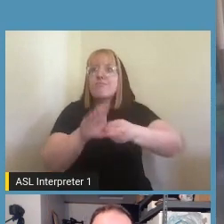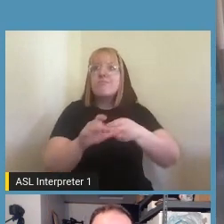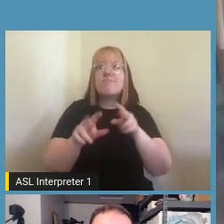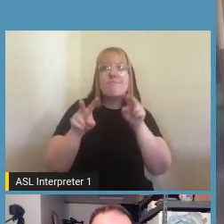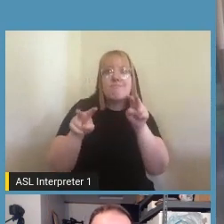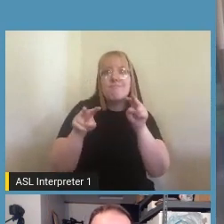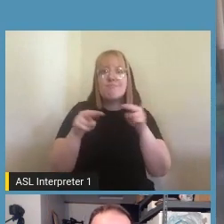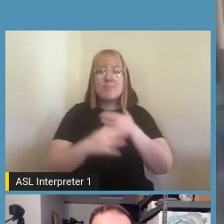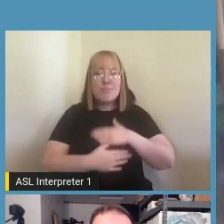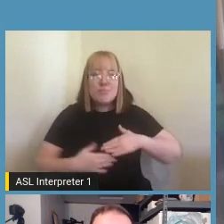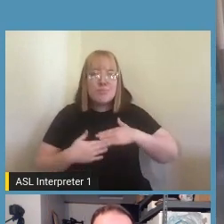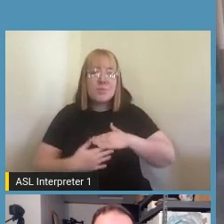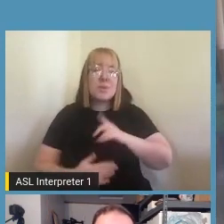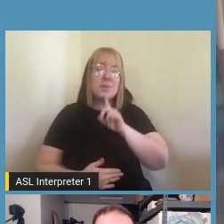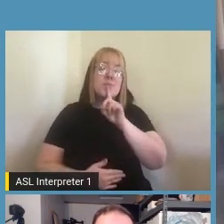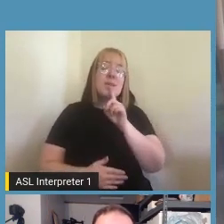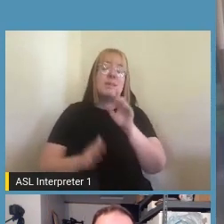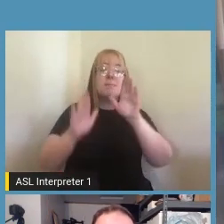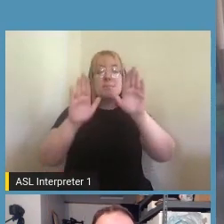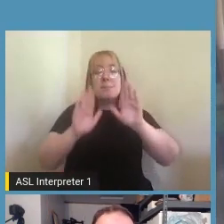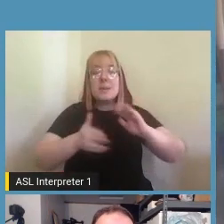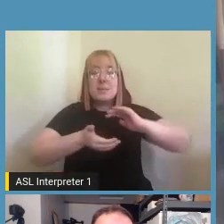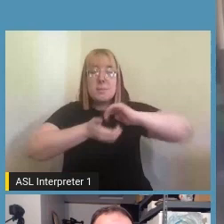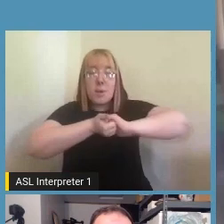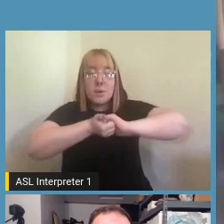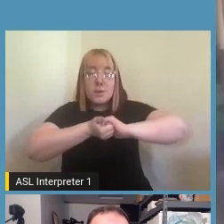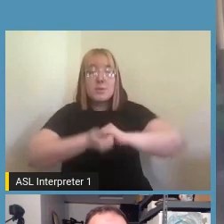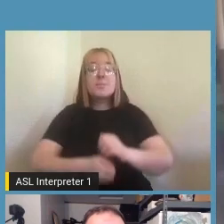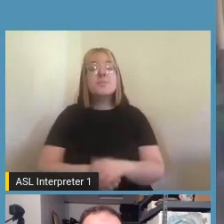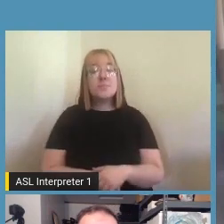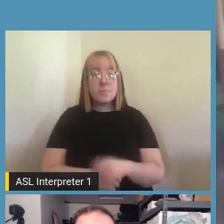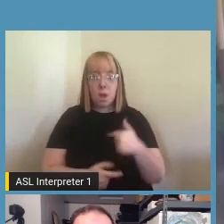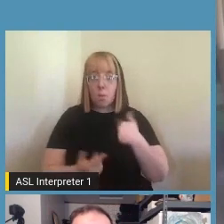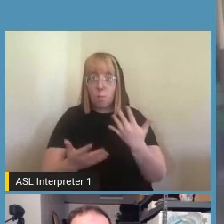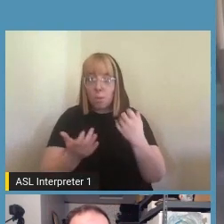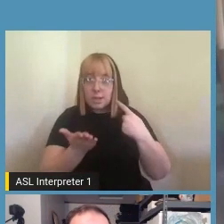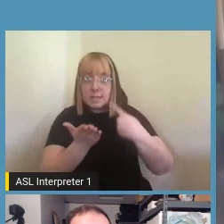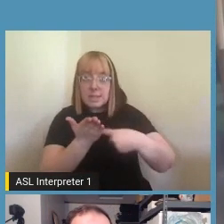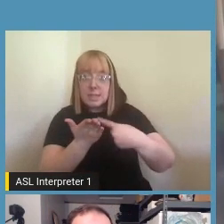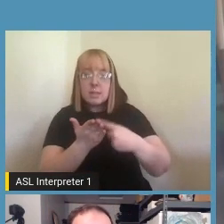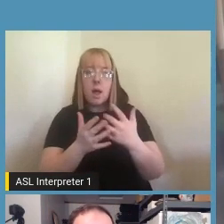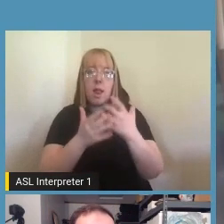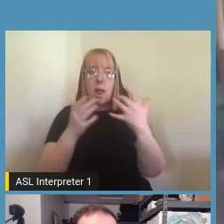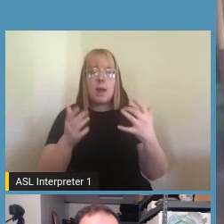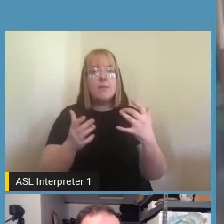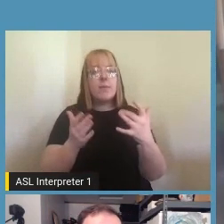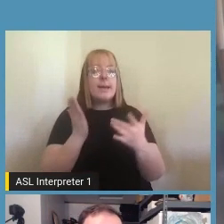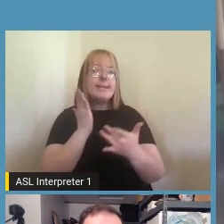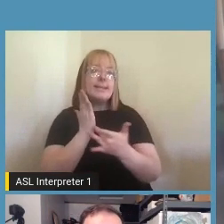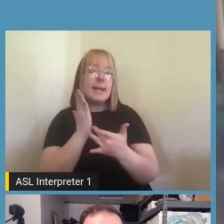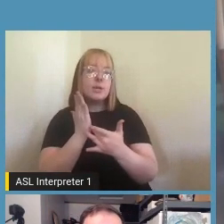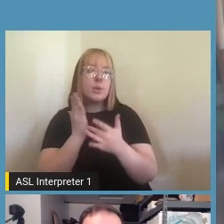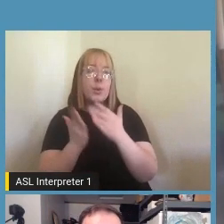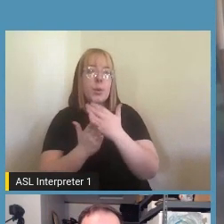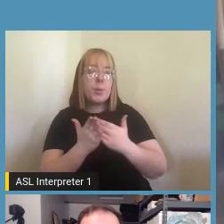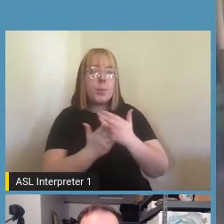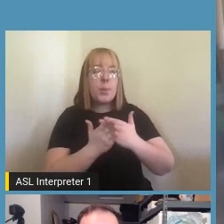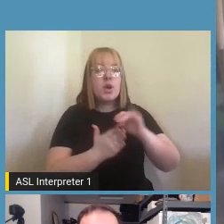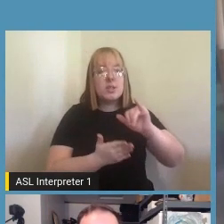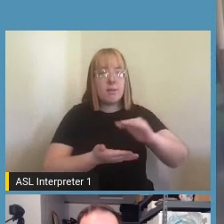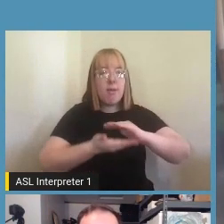And it was an amazing partnership. But I wanted to talk about a lot of the technical parts of what we